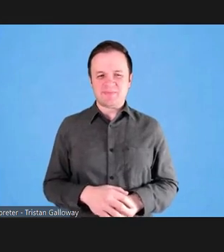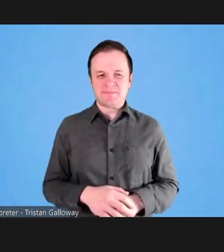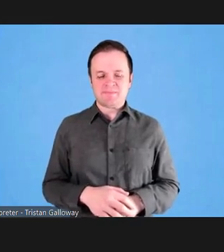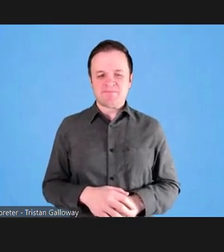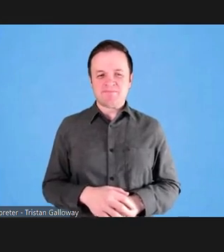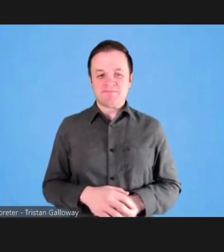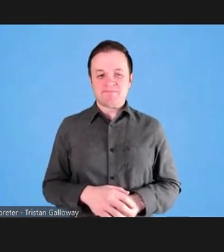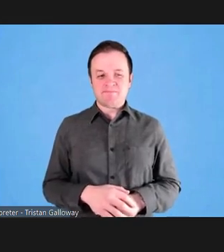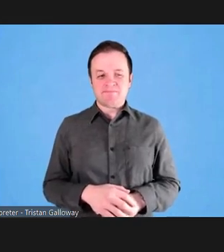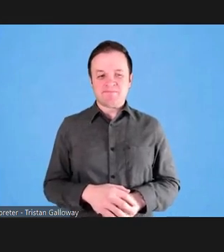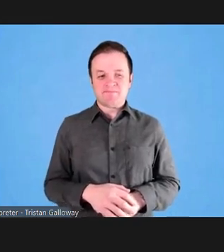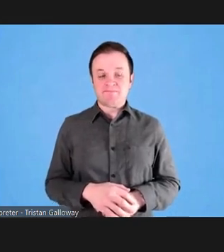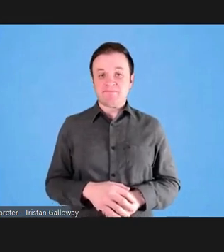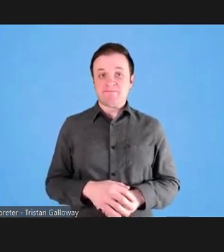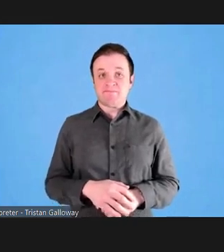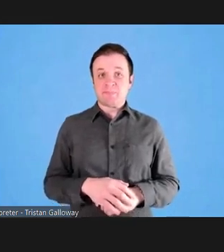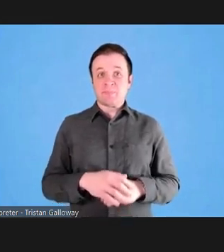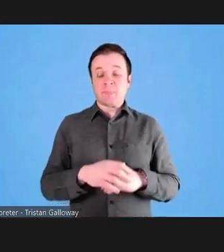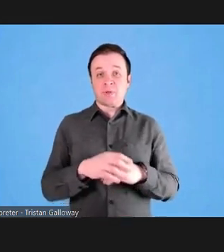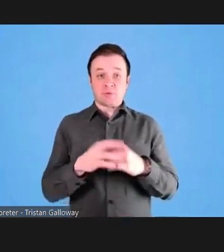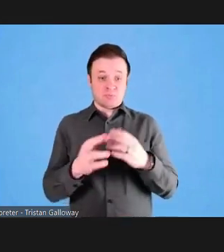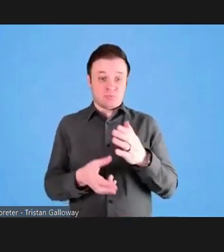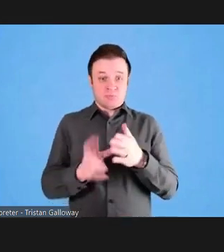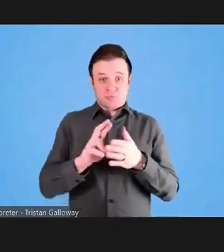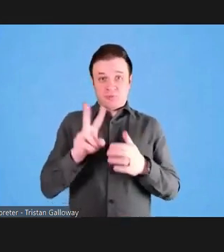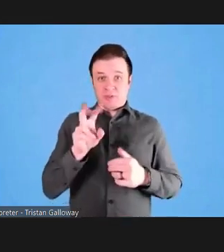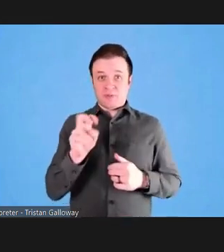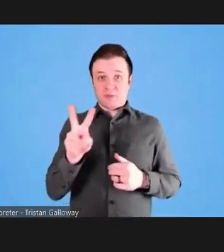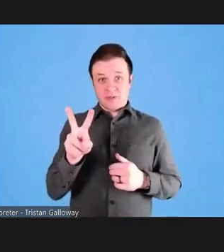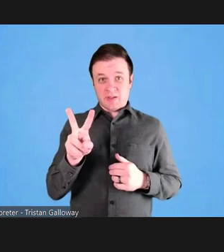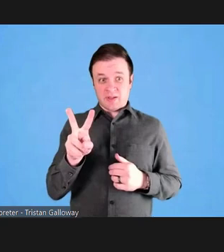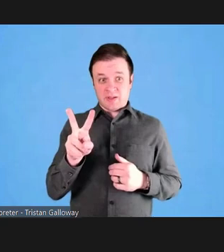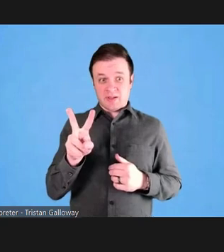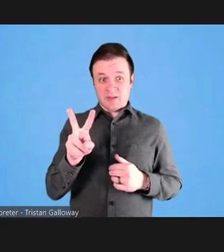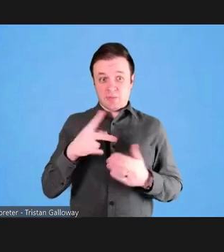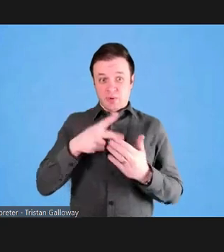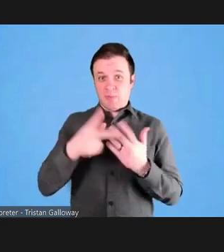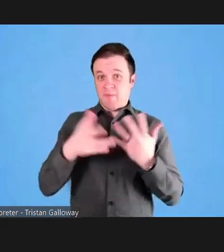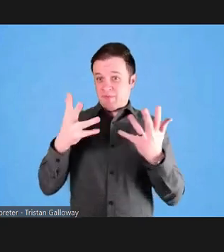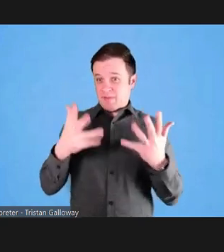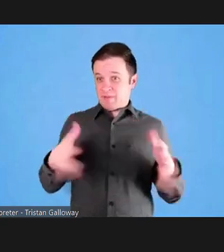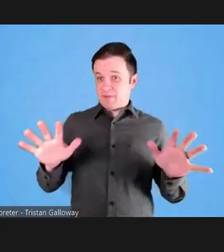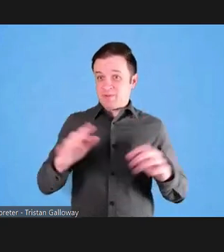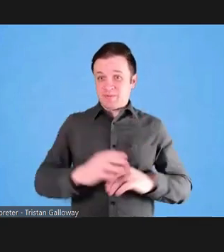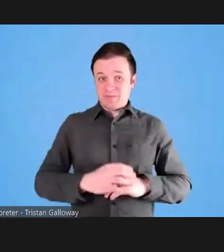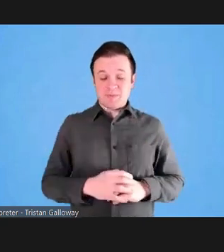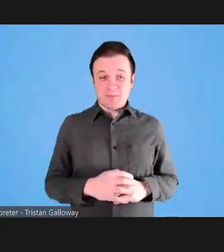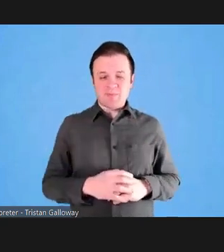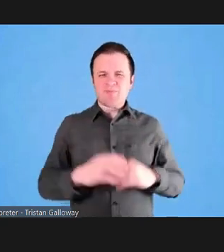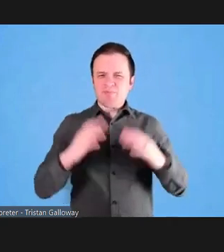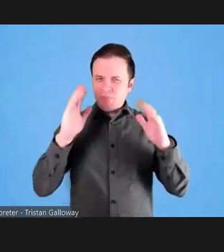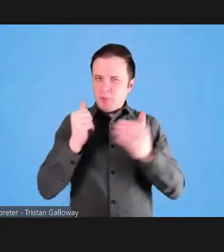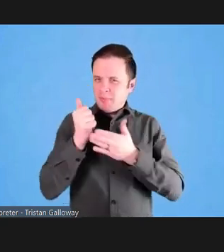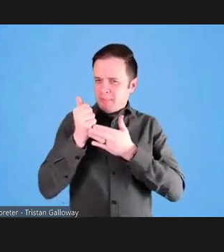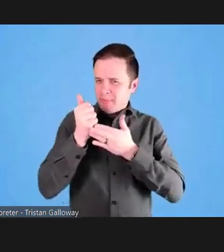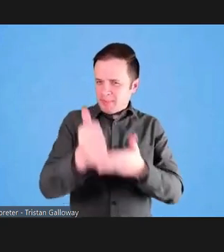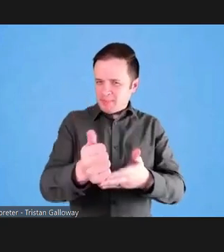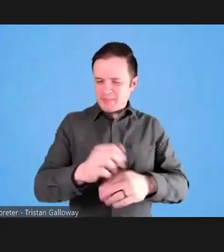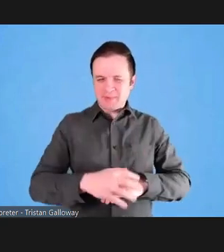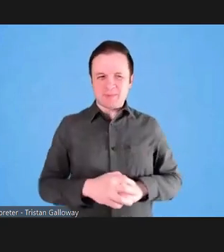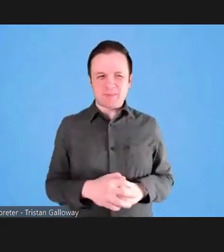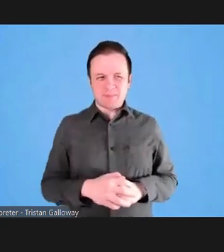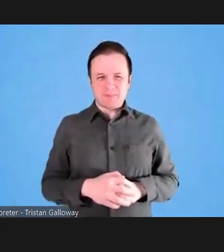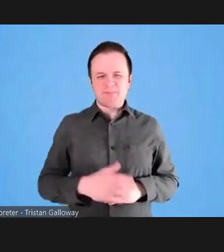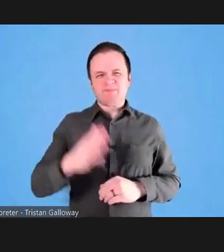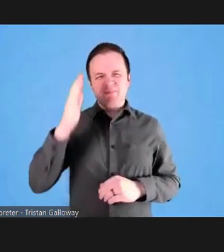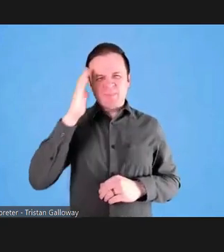This concludes our overview of the VSV Virtual Site Visit Program. We hope it has been helpful. We know a